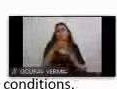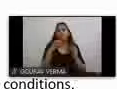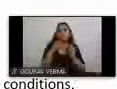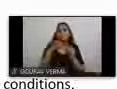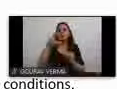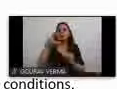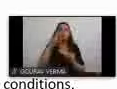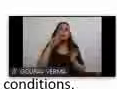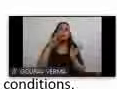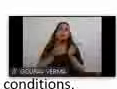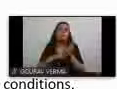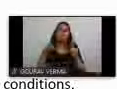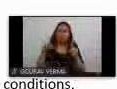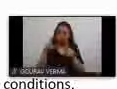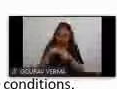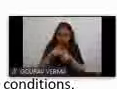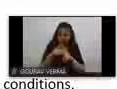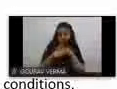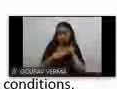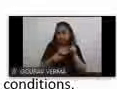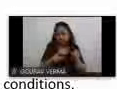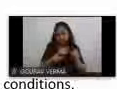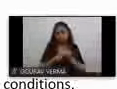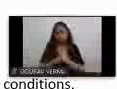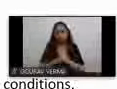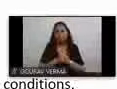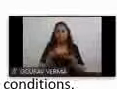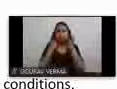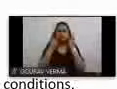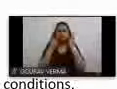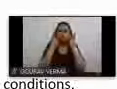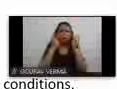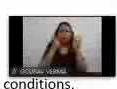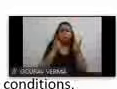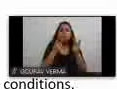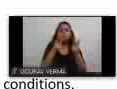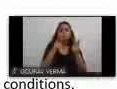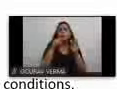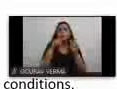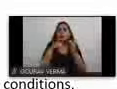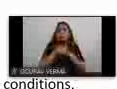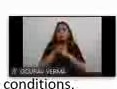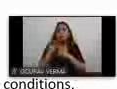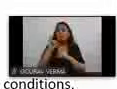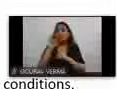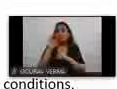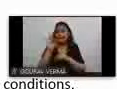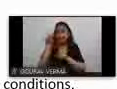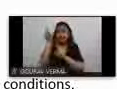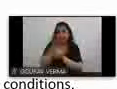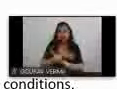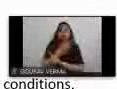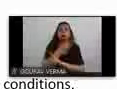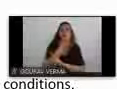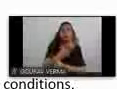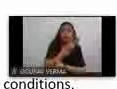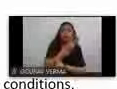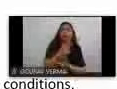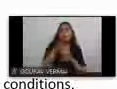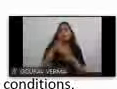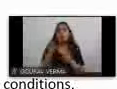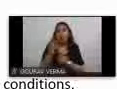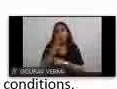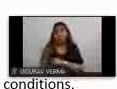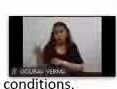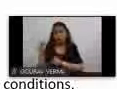ka shamata ya visual acuity is less than 3/60 or less than 10/200 in the chart. Jo